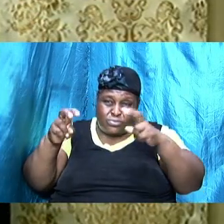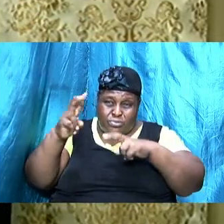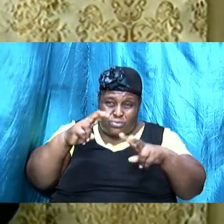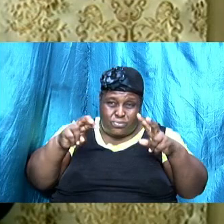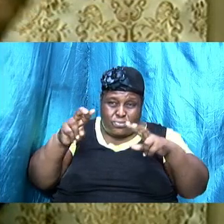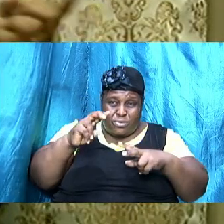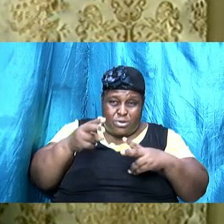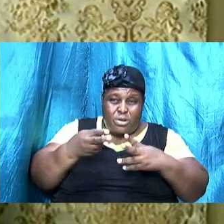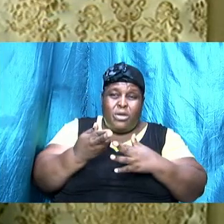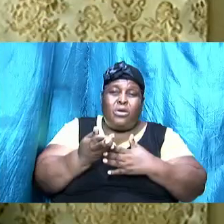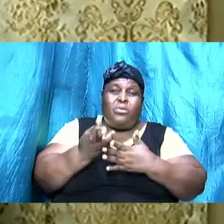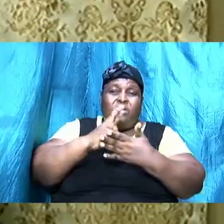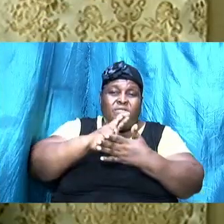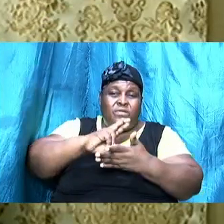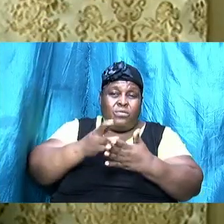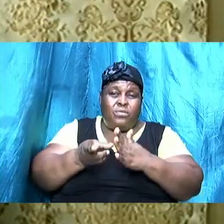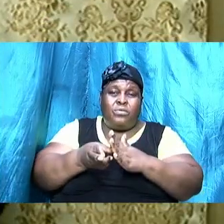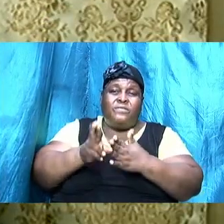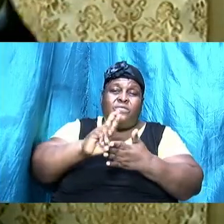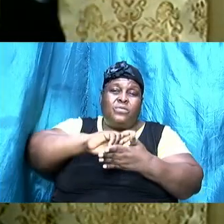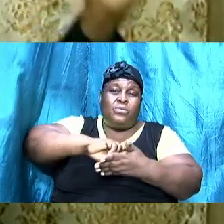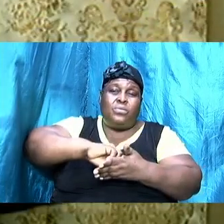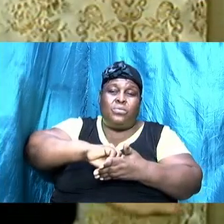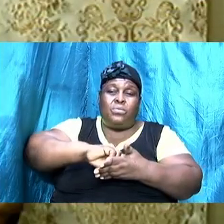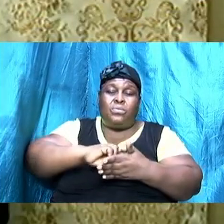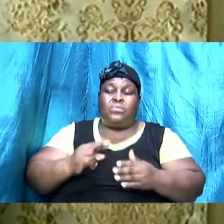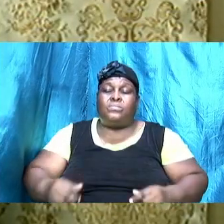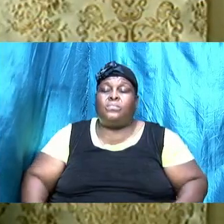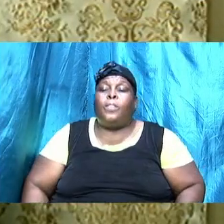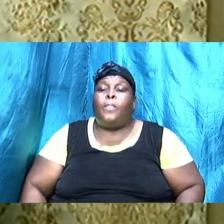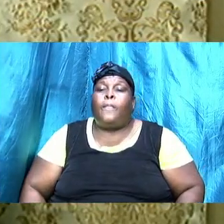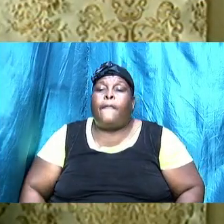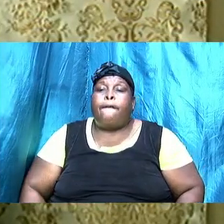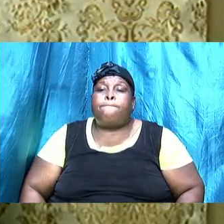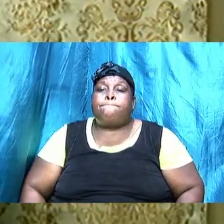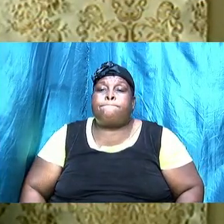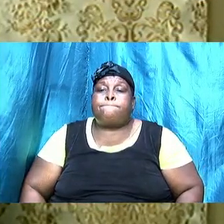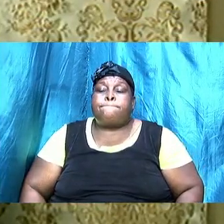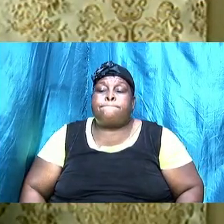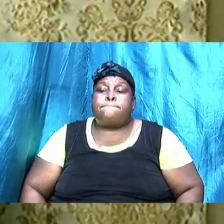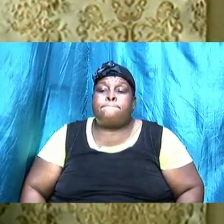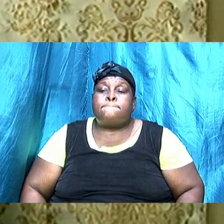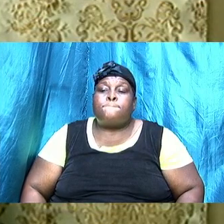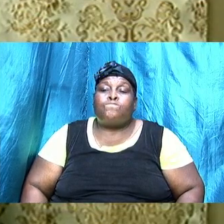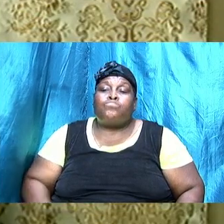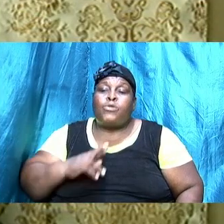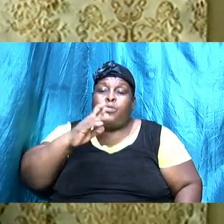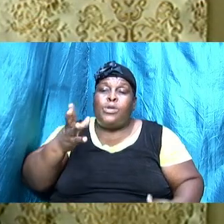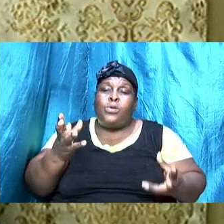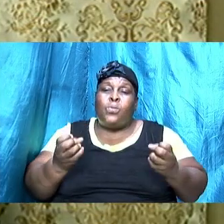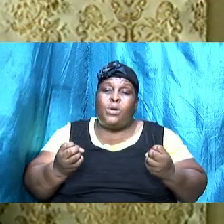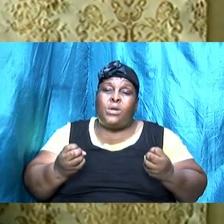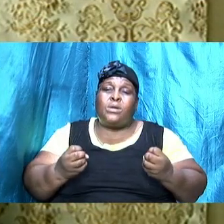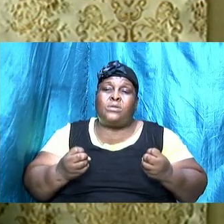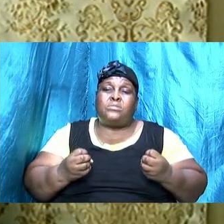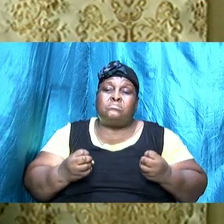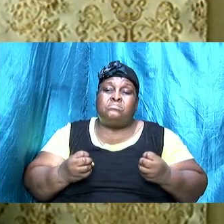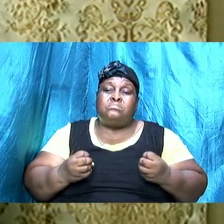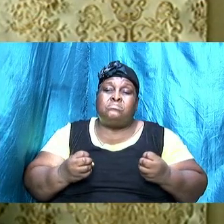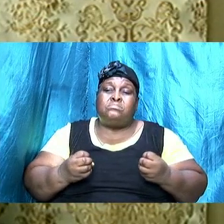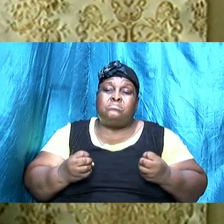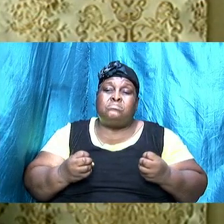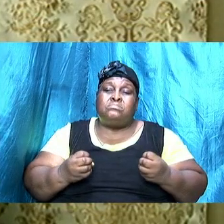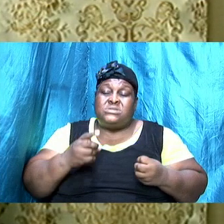way, but still capturing the things that I said over the weeks, and it is important. I really wanted to get to the point where